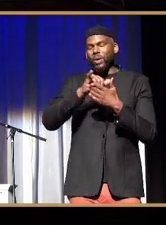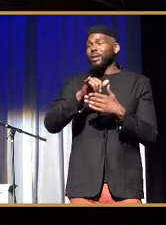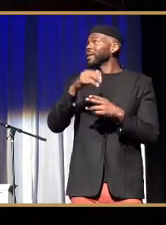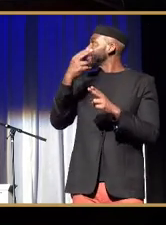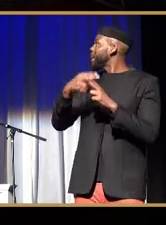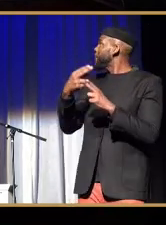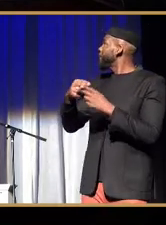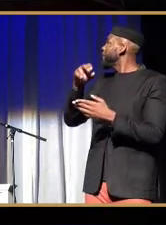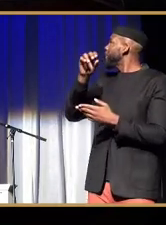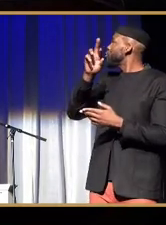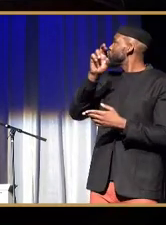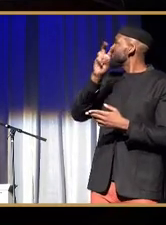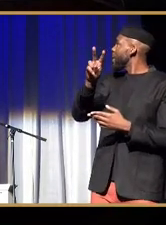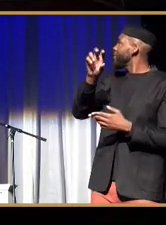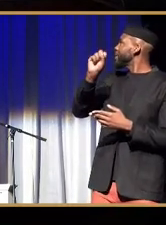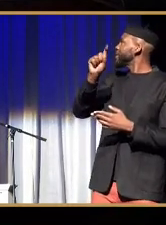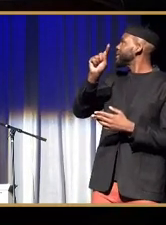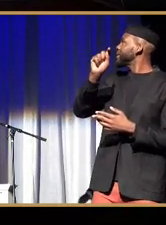Green.